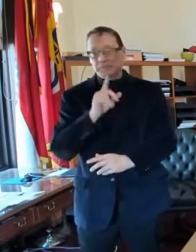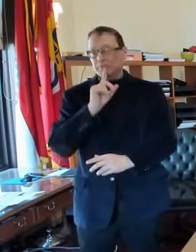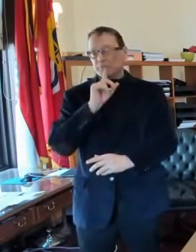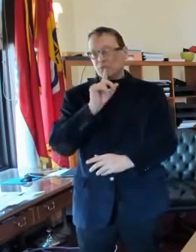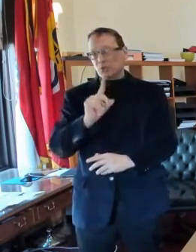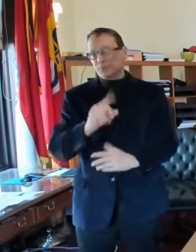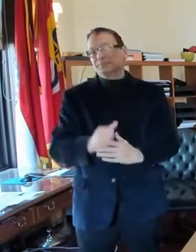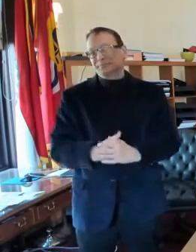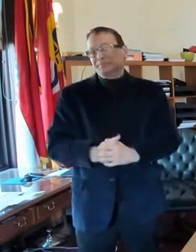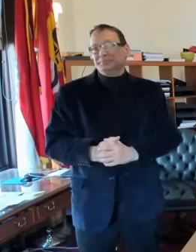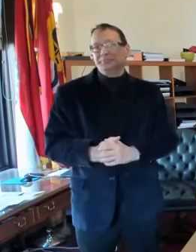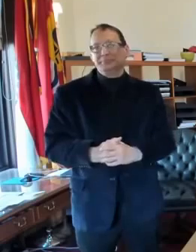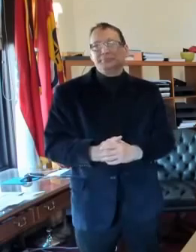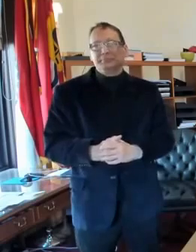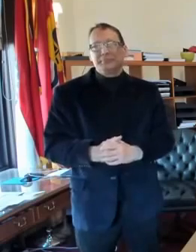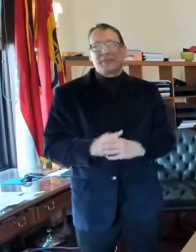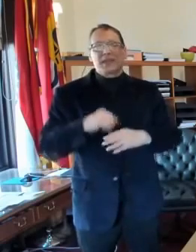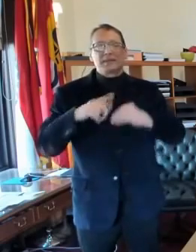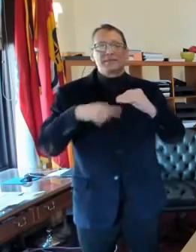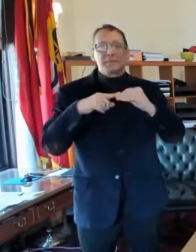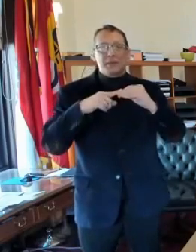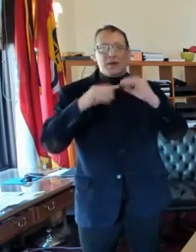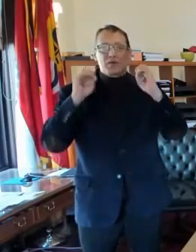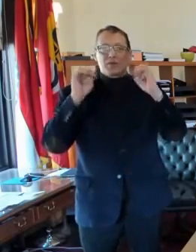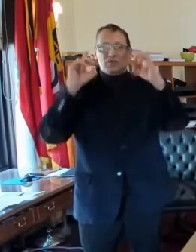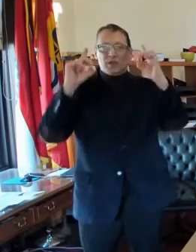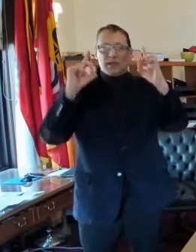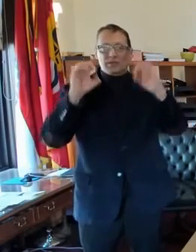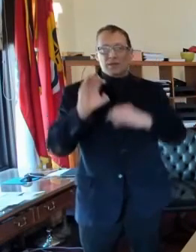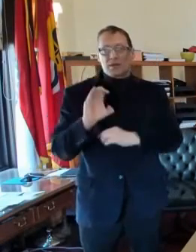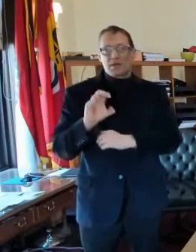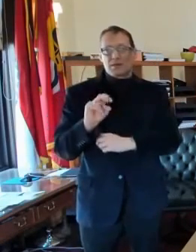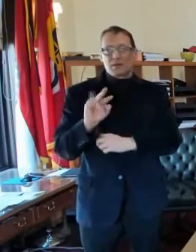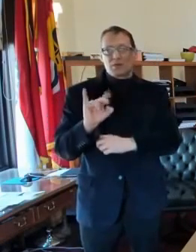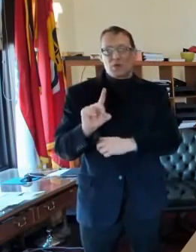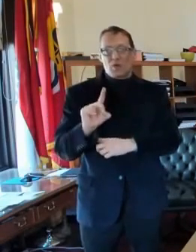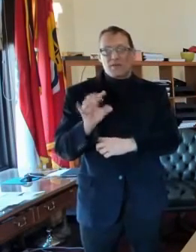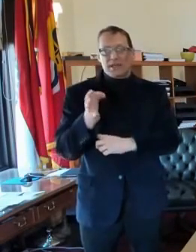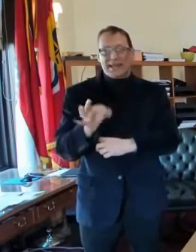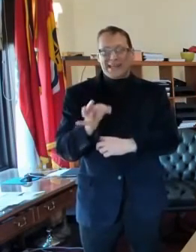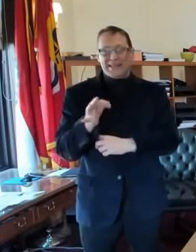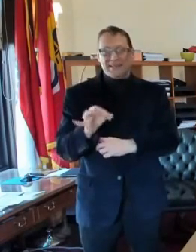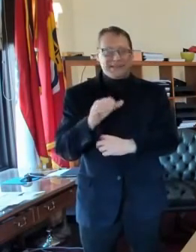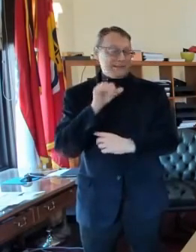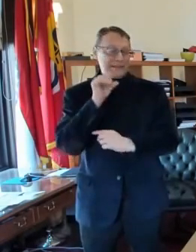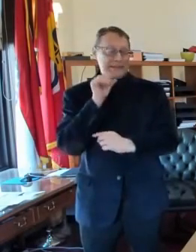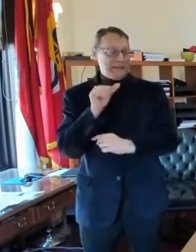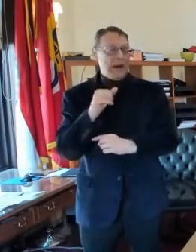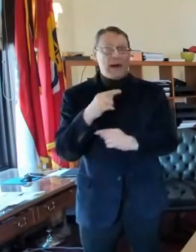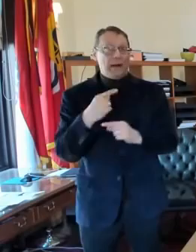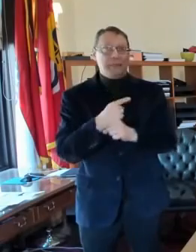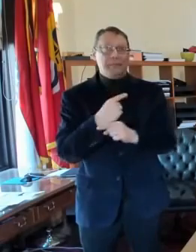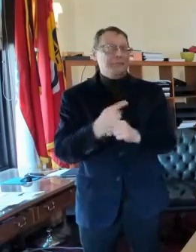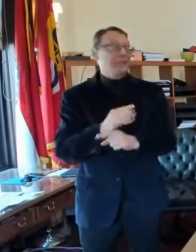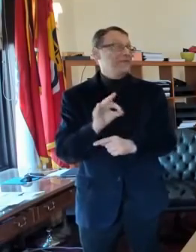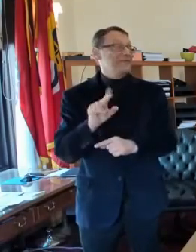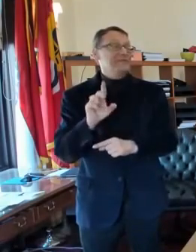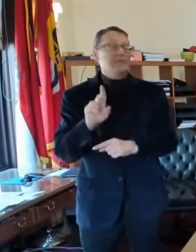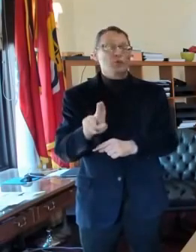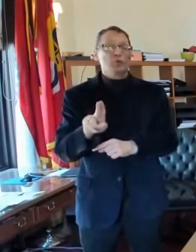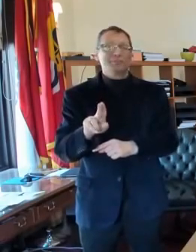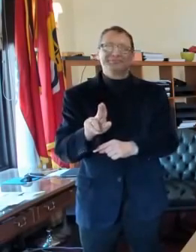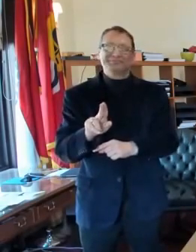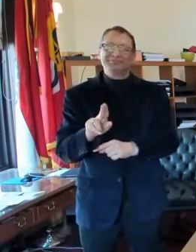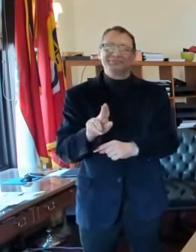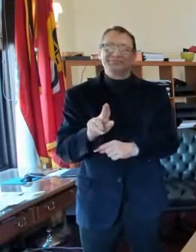why we really, this is about education. COVID-19 certainly is not the seasonal flu. In the city of St. Louis, we have